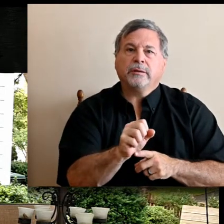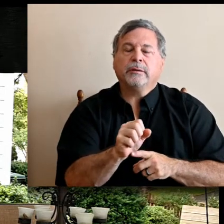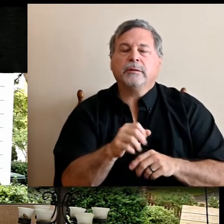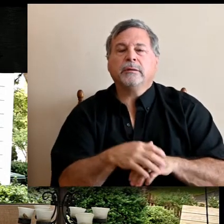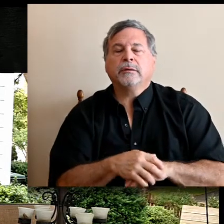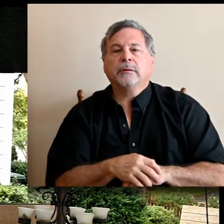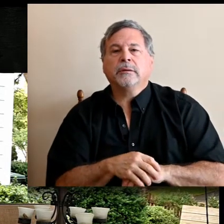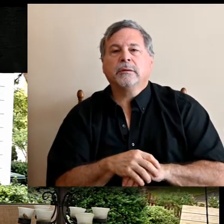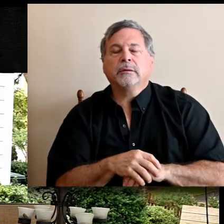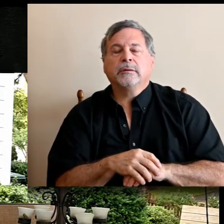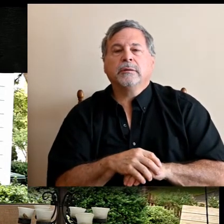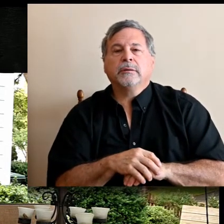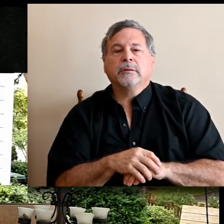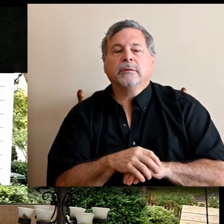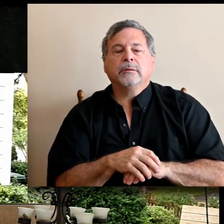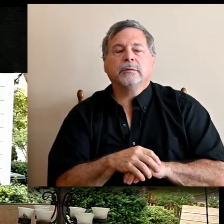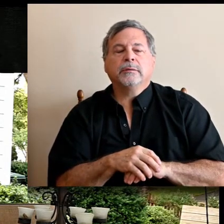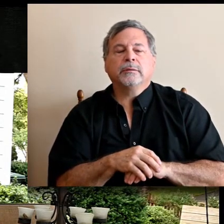piece of cheese in there,